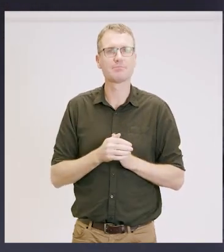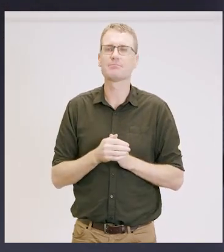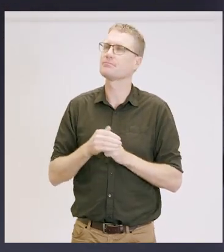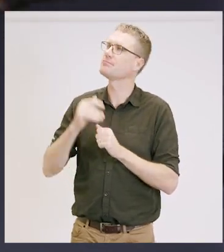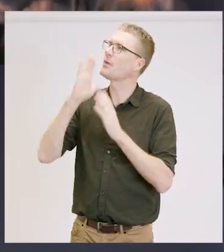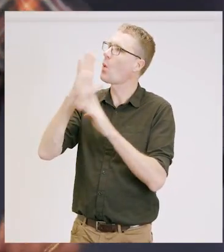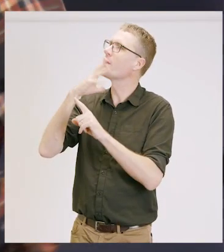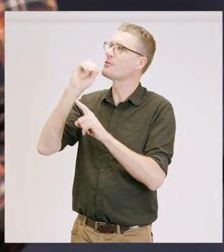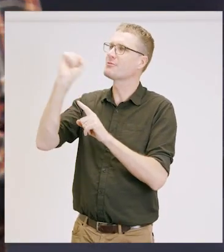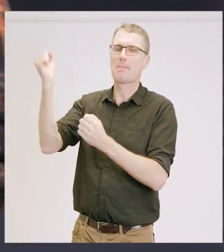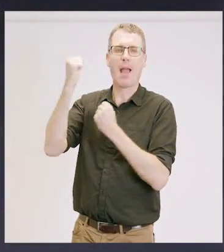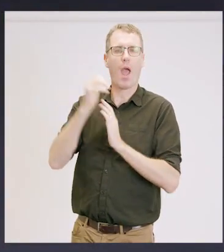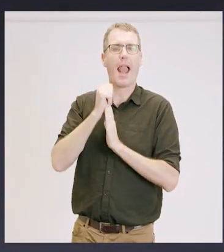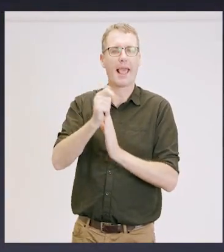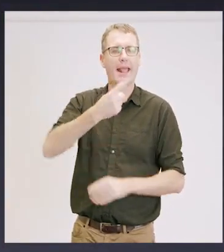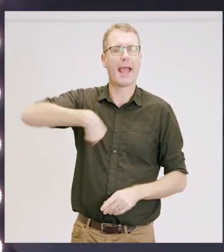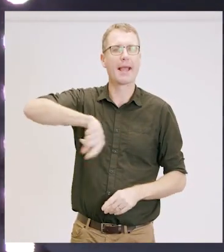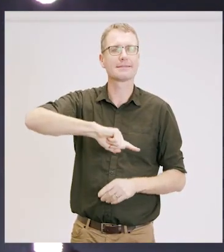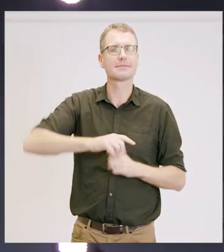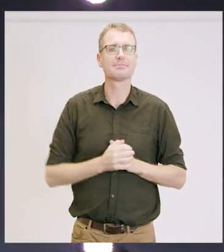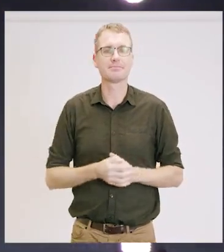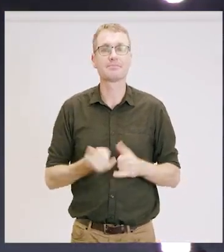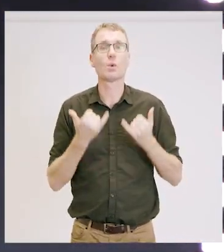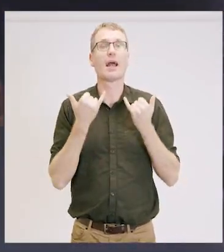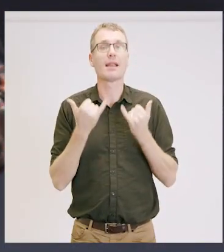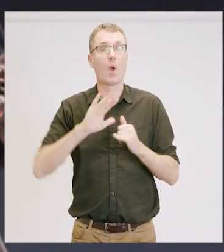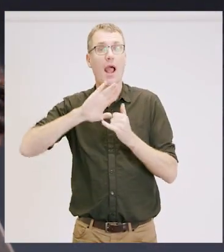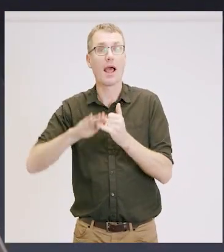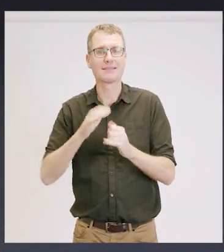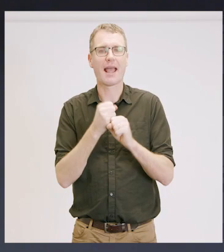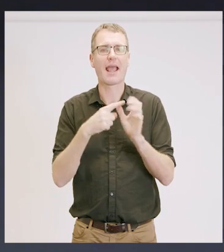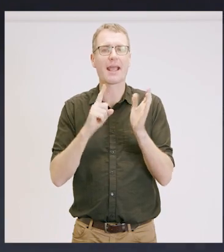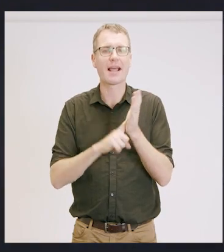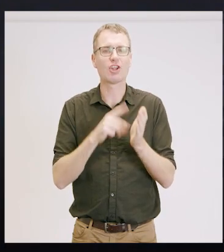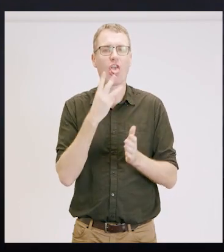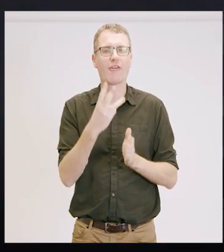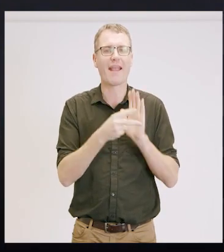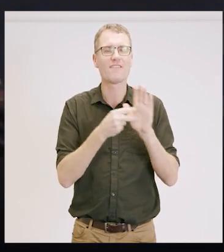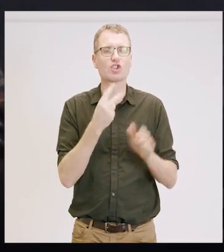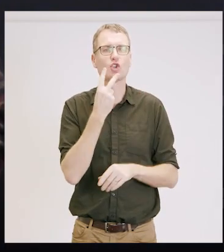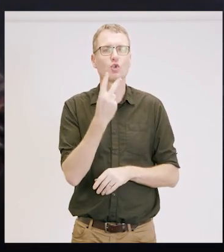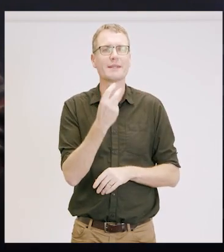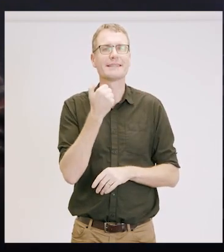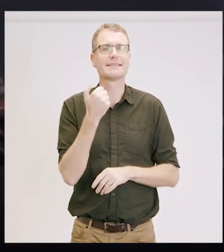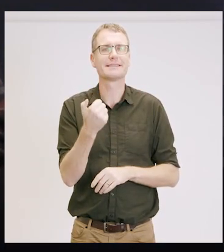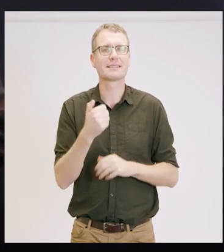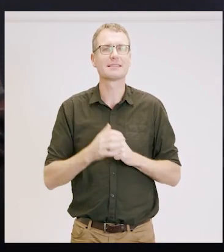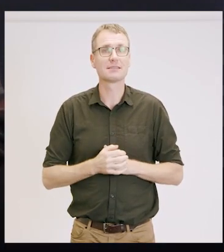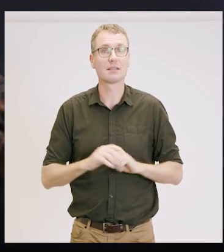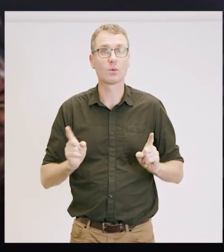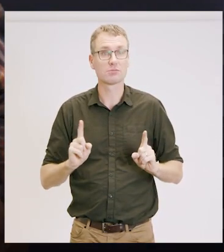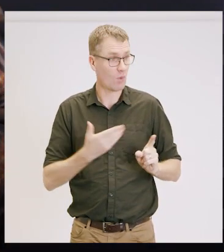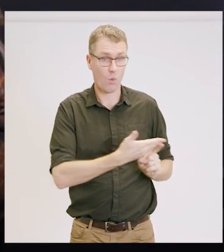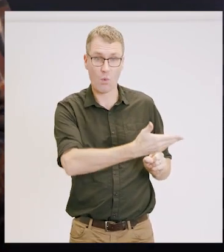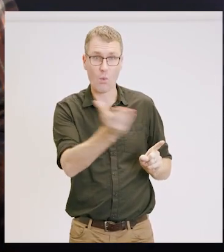something awesome for the kingdom of God. And we are led and empowered by the Holy Spirit. Finally,